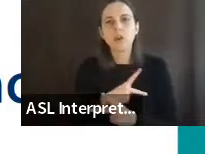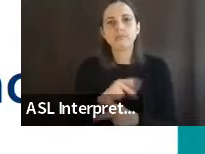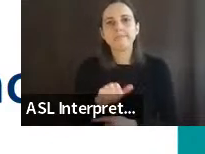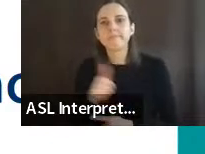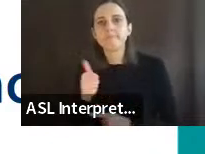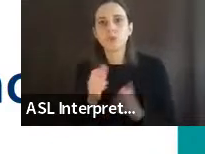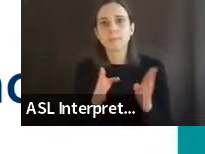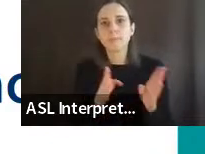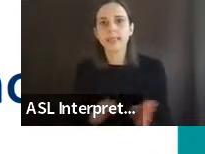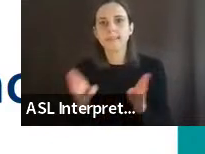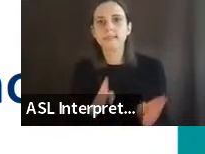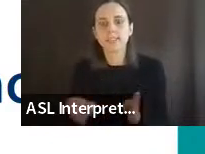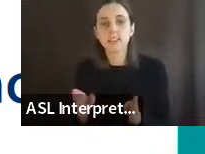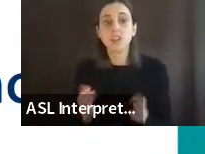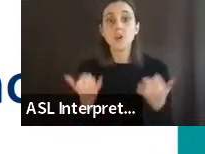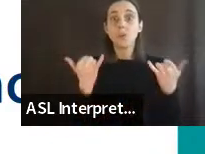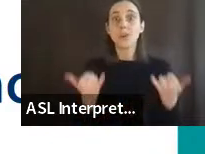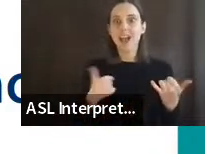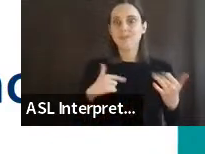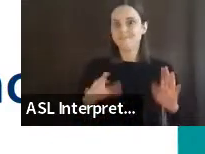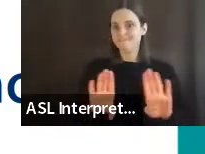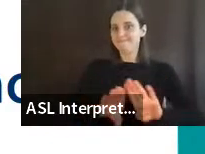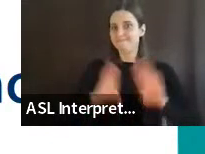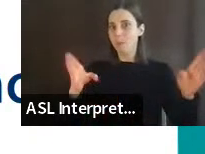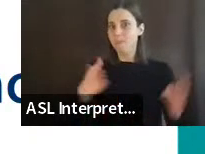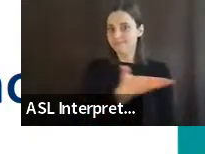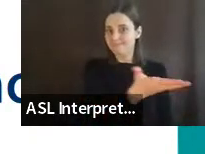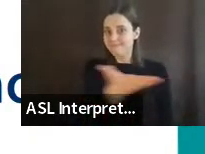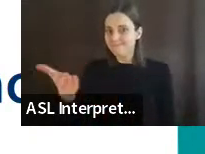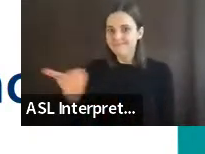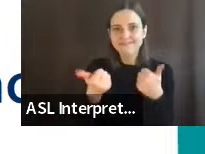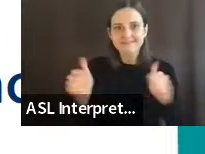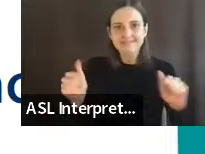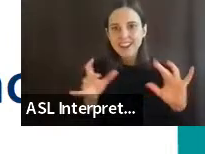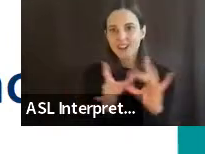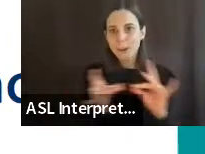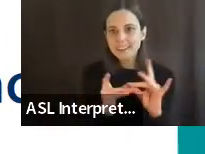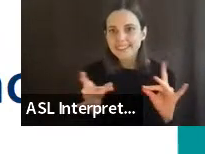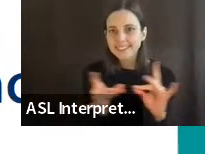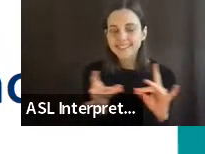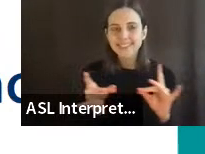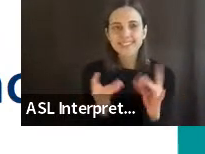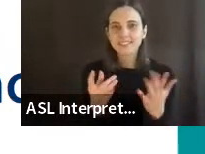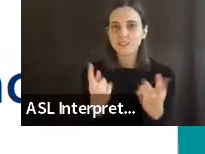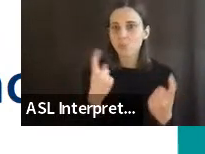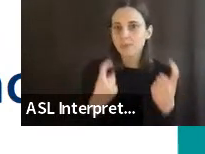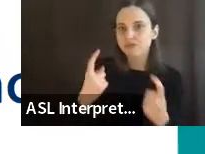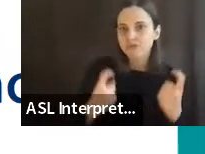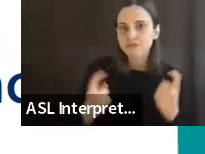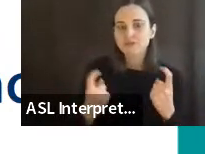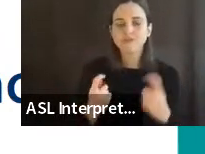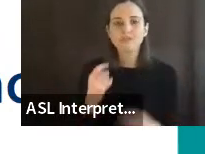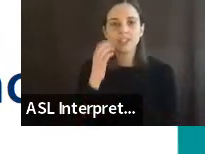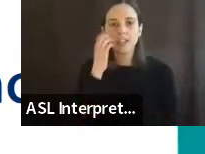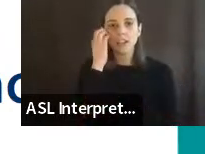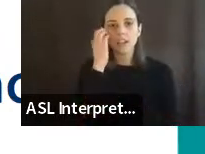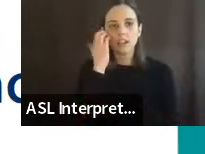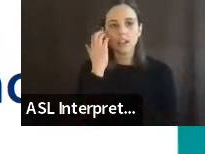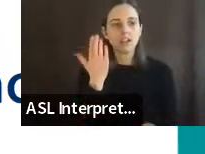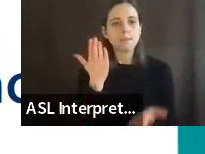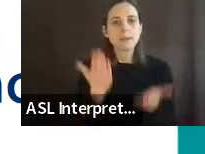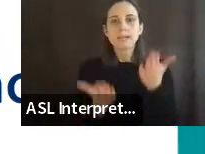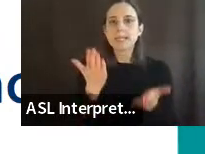to open up the space to see, are there any comments or any other questions? Maybe even